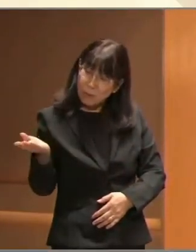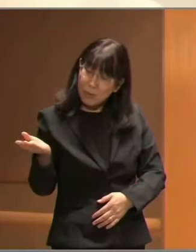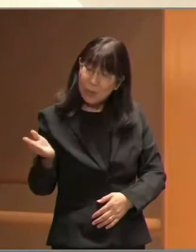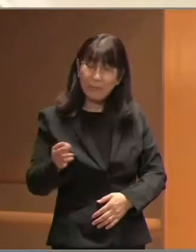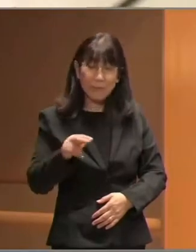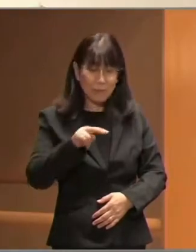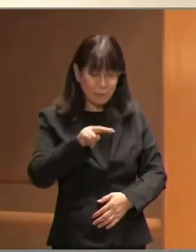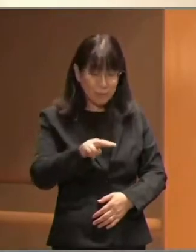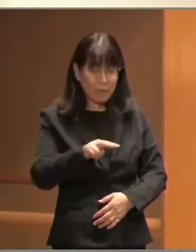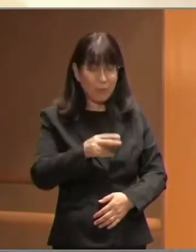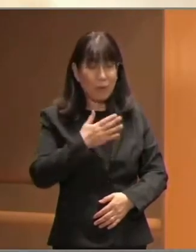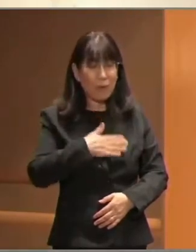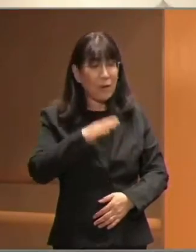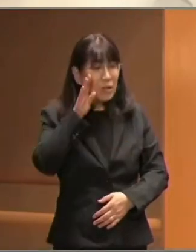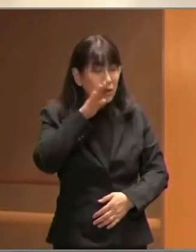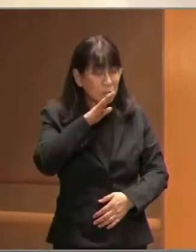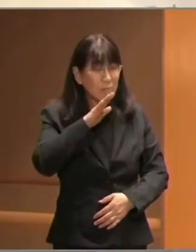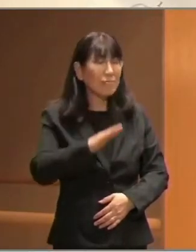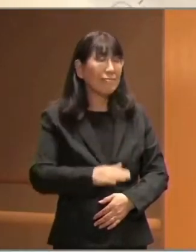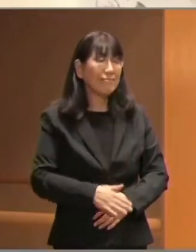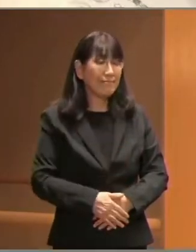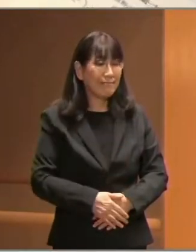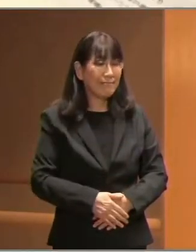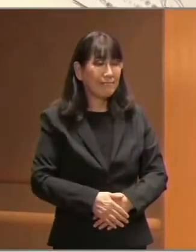see this.